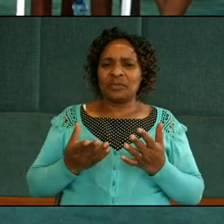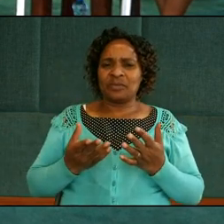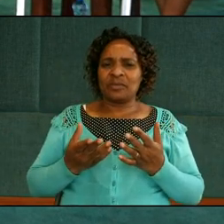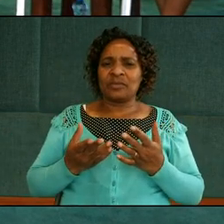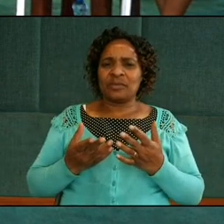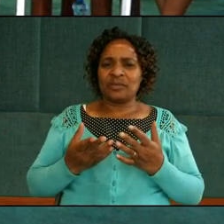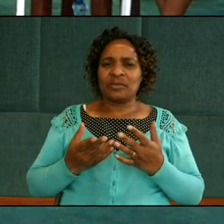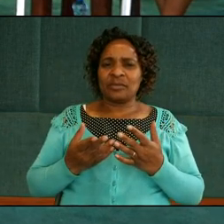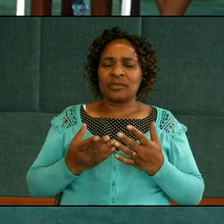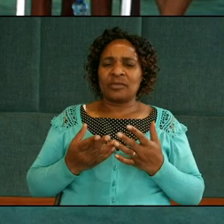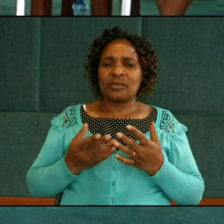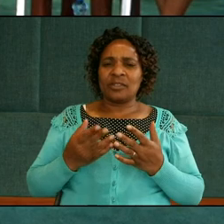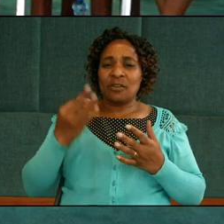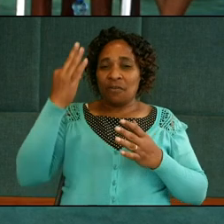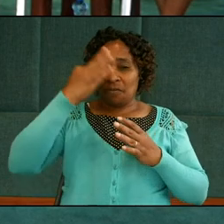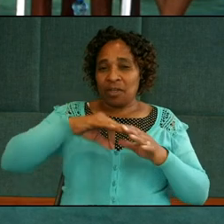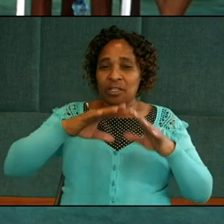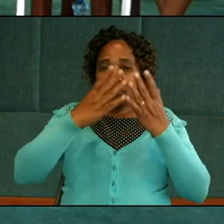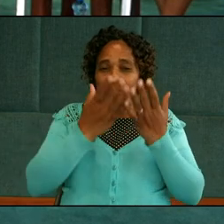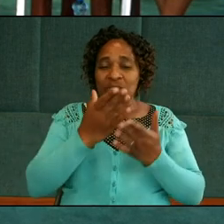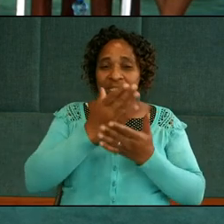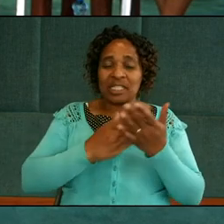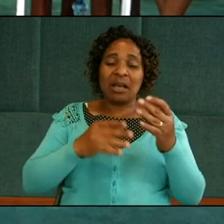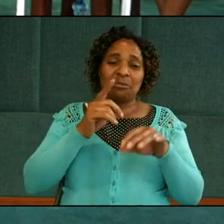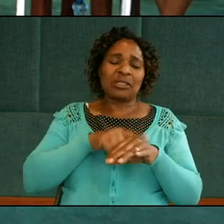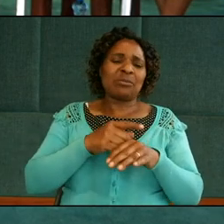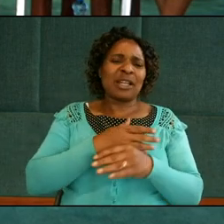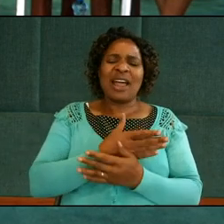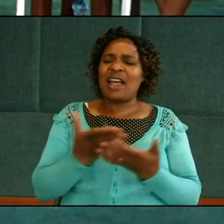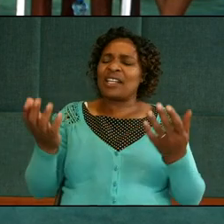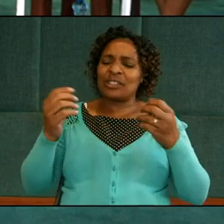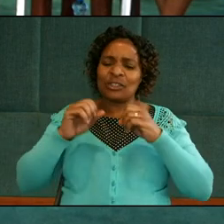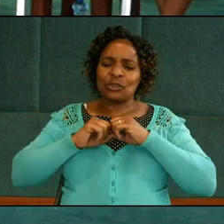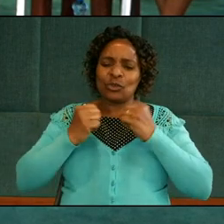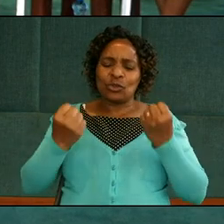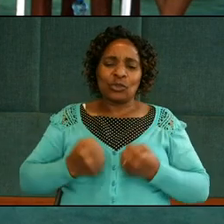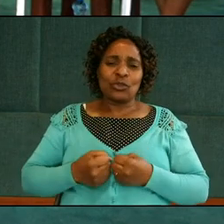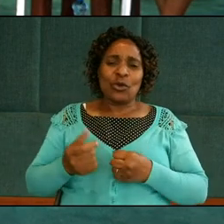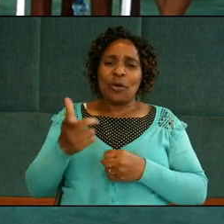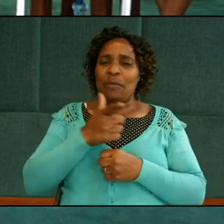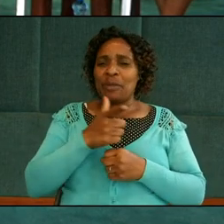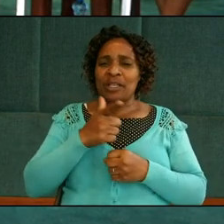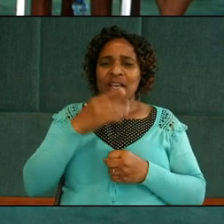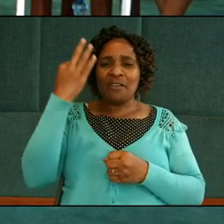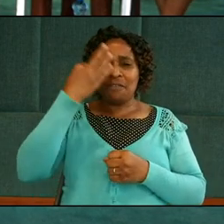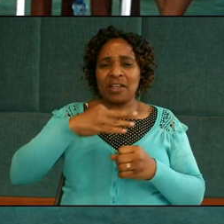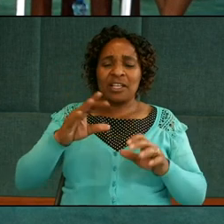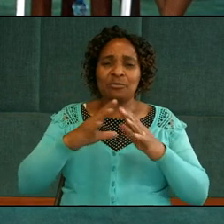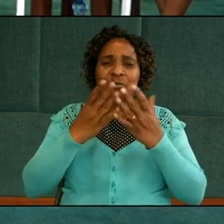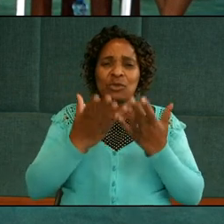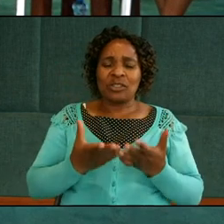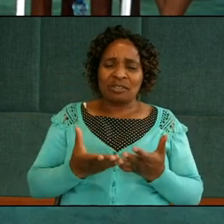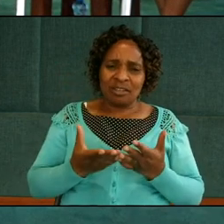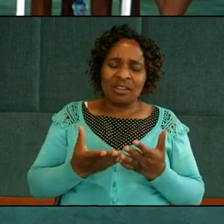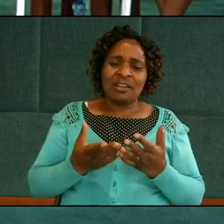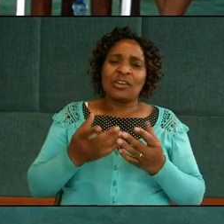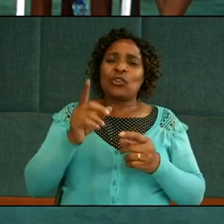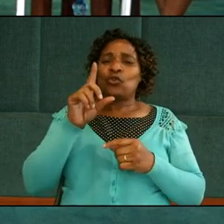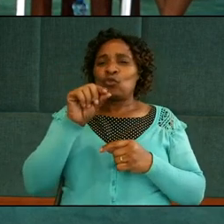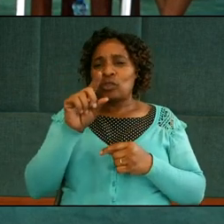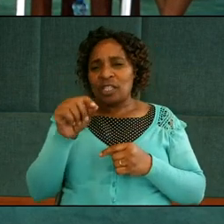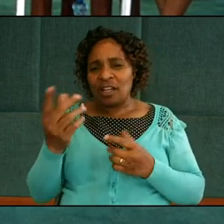Yeah. Yeah. Facebook sometimes, or any other social media, it may be Facebook, it might be